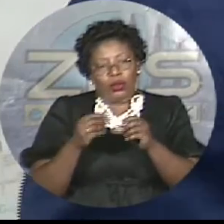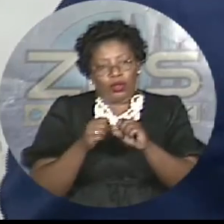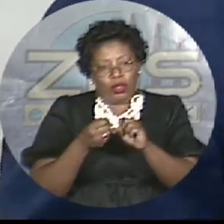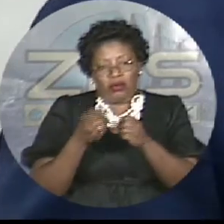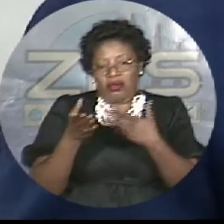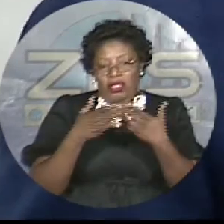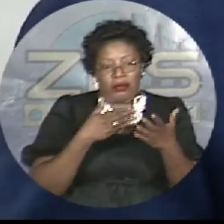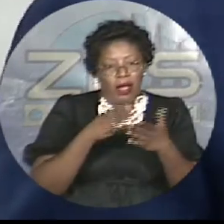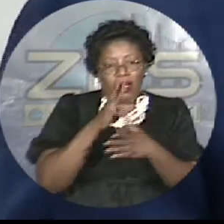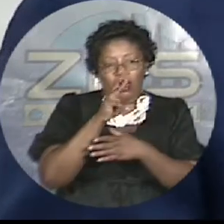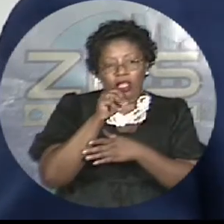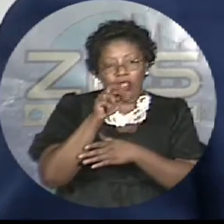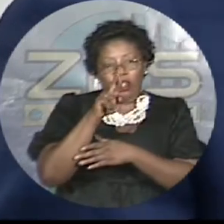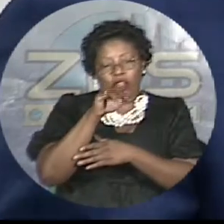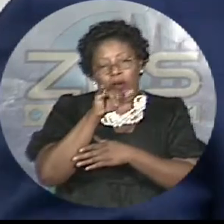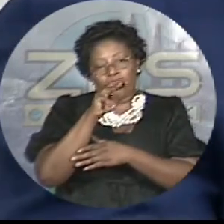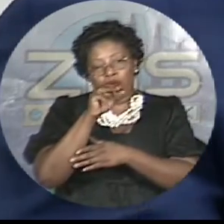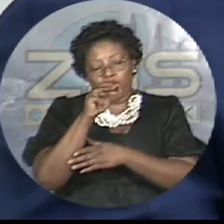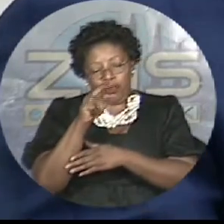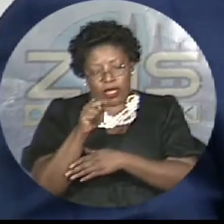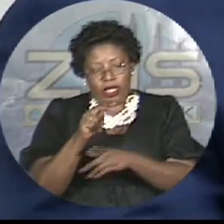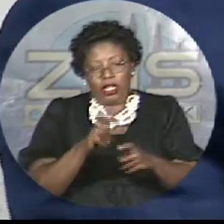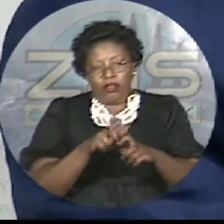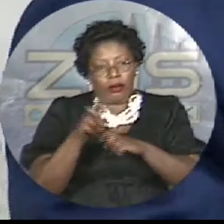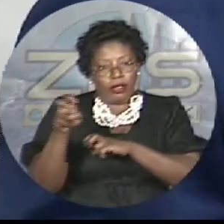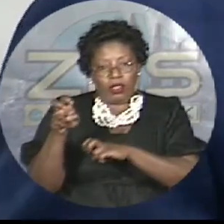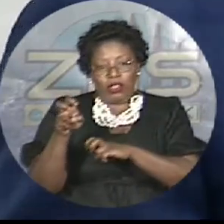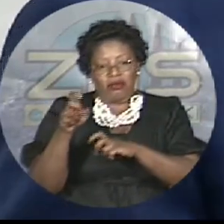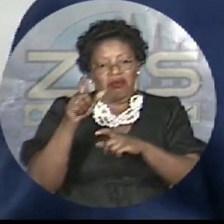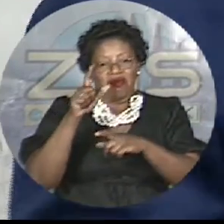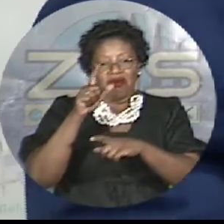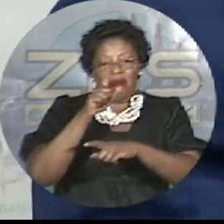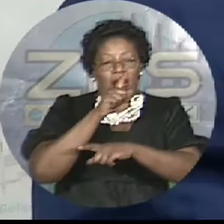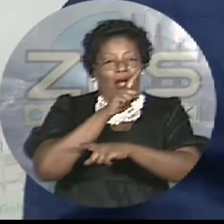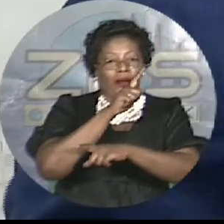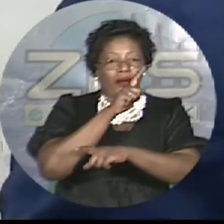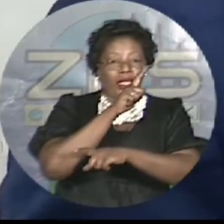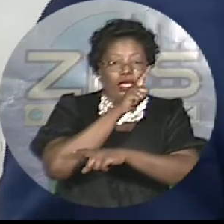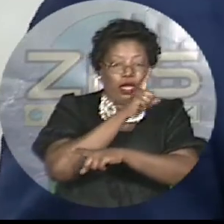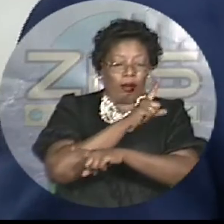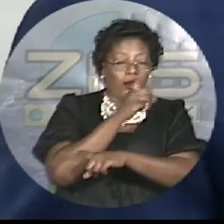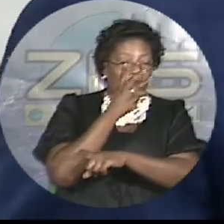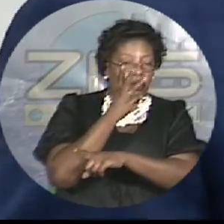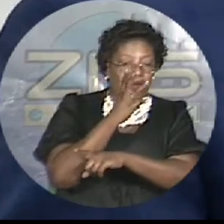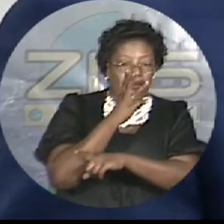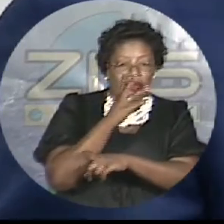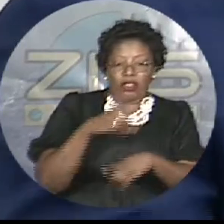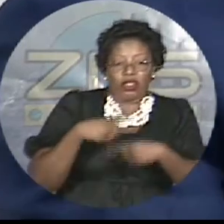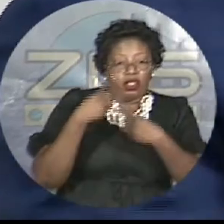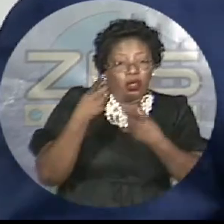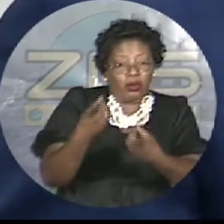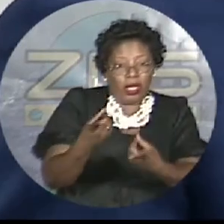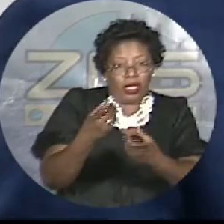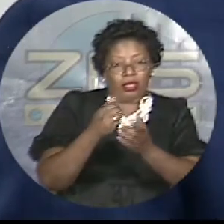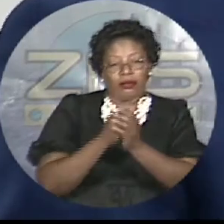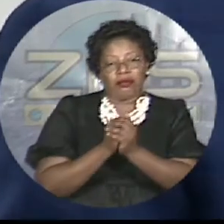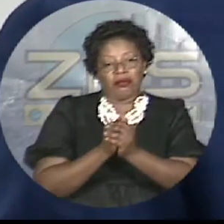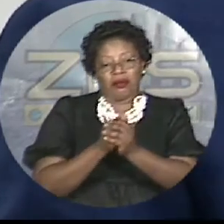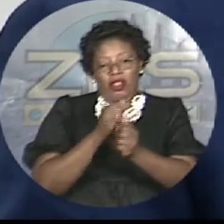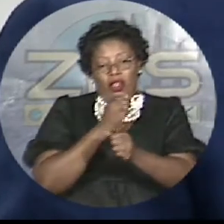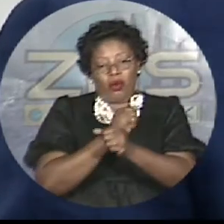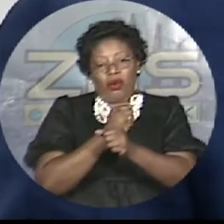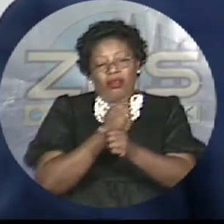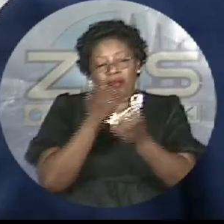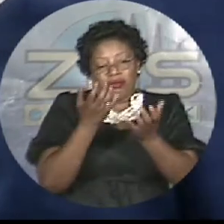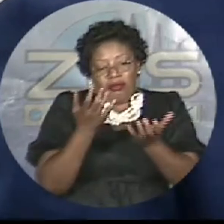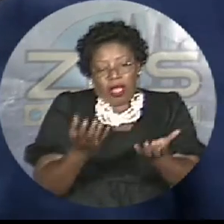marine transportation, whether it happens to be a lumber yard that can donate materials, whether you happen to operate, heavy